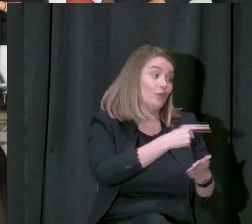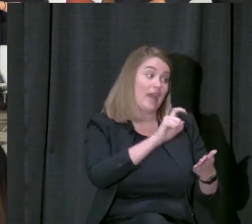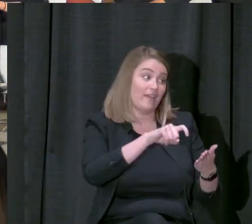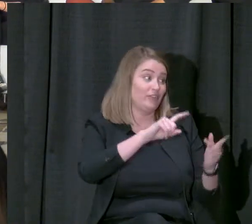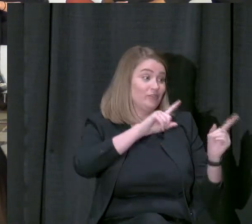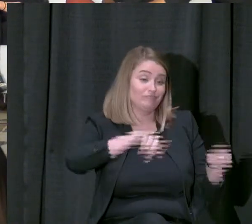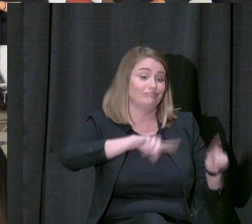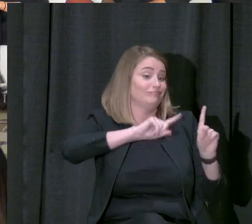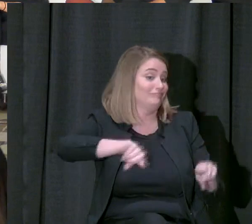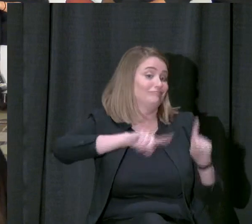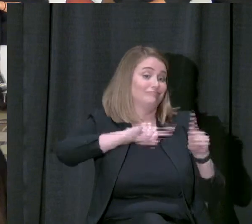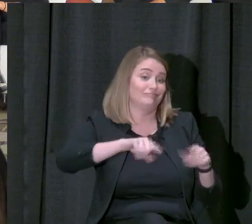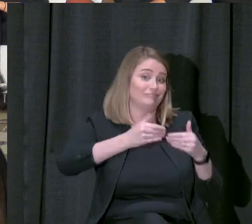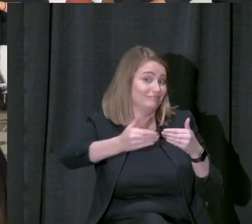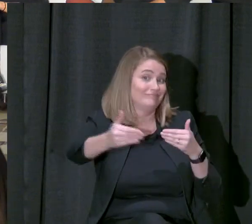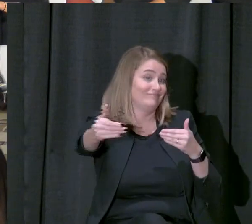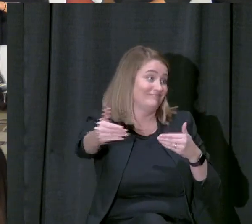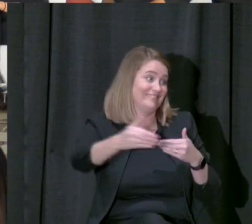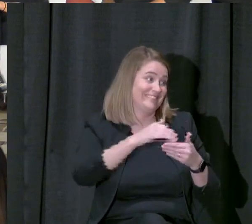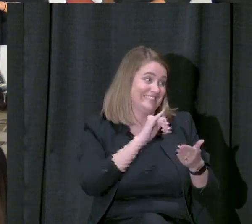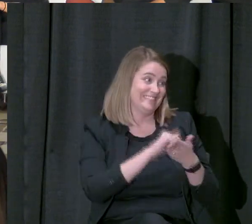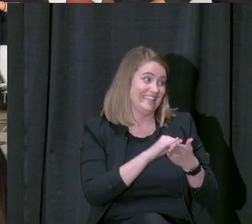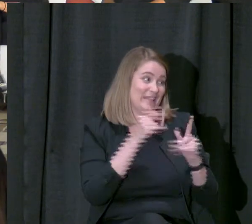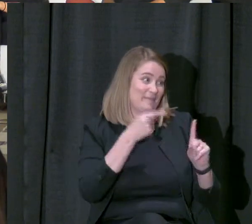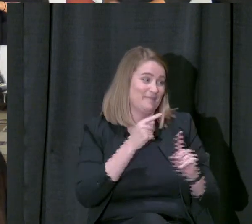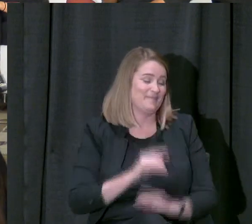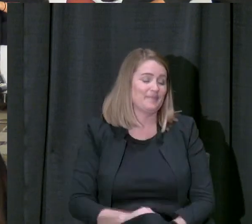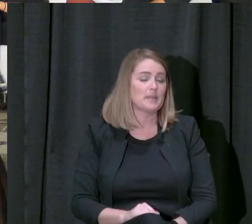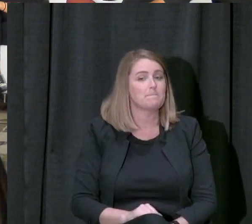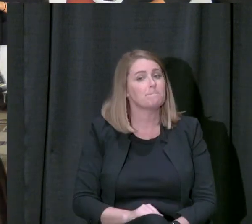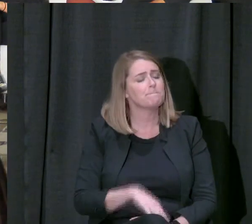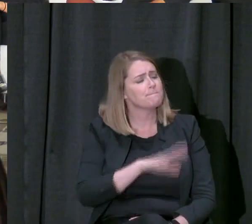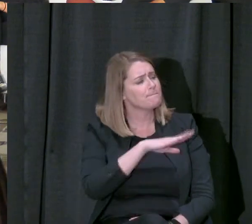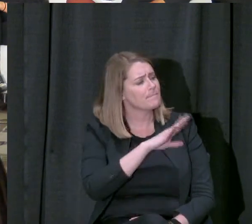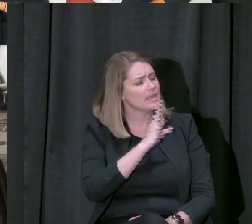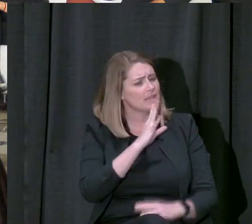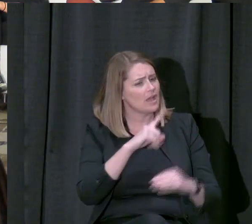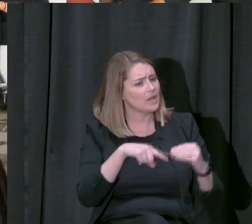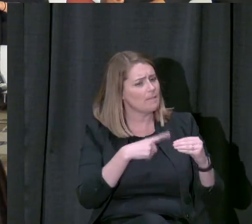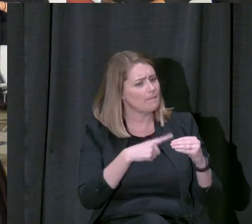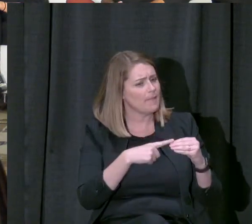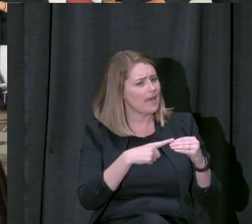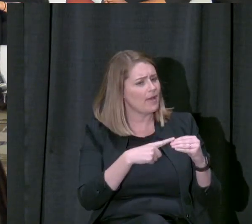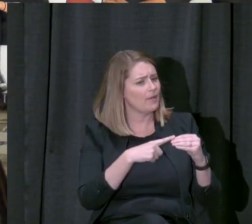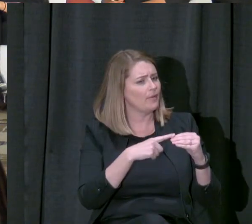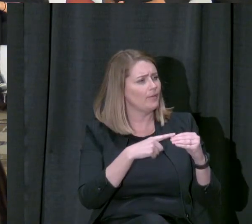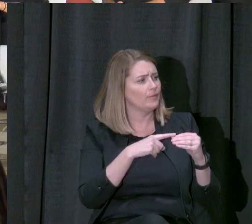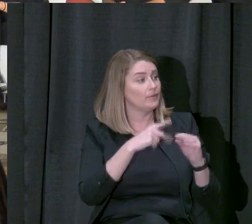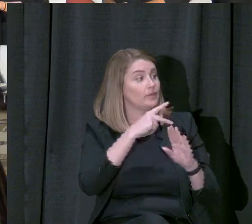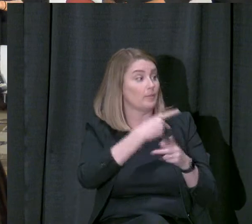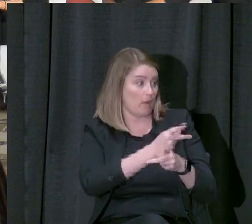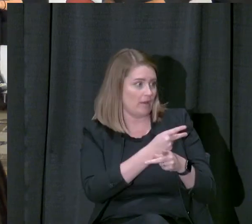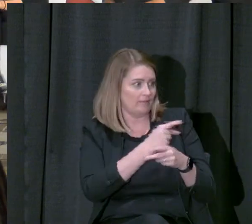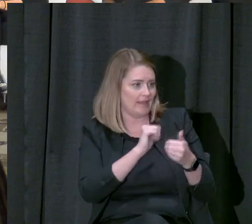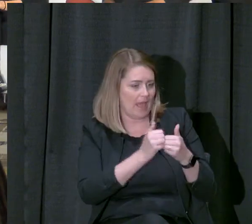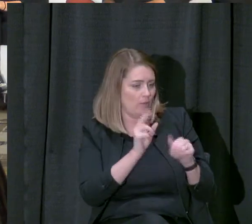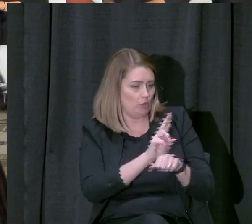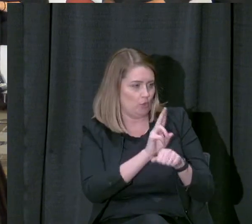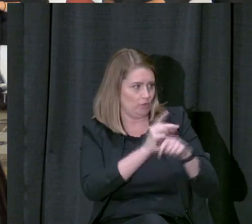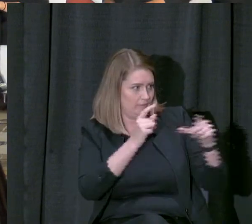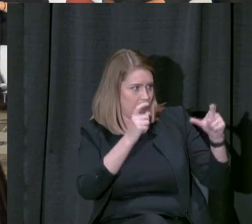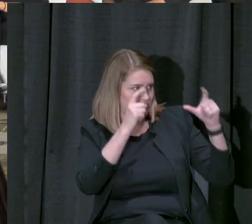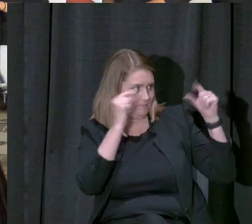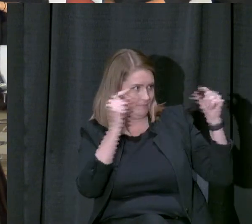Absolutely. That's Absolutely. that's the whole thing. Yeah. Okay, let's talk a little bit about the product and how it's used. So,